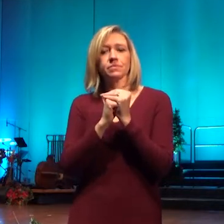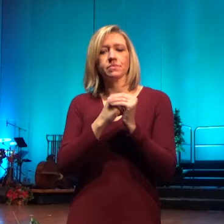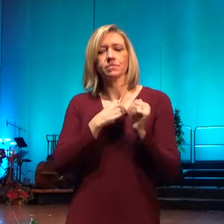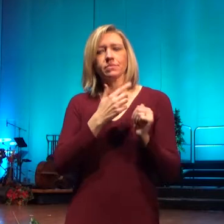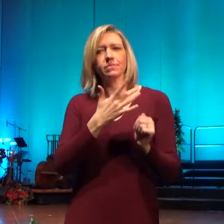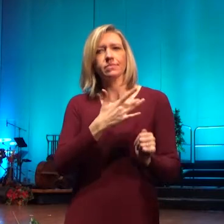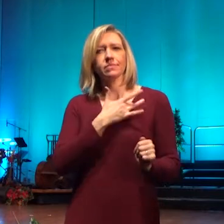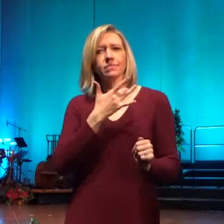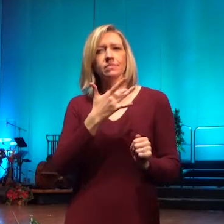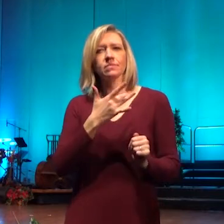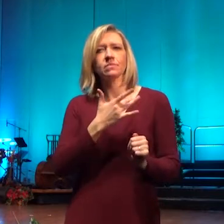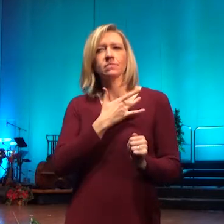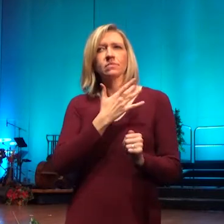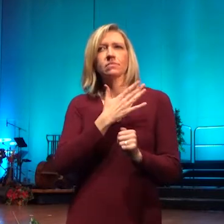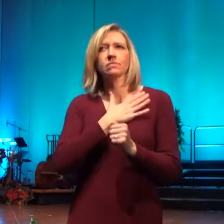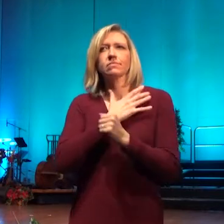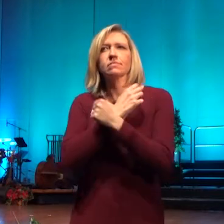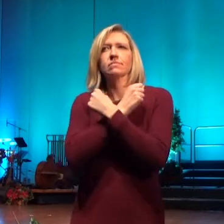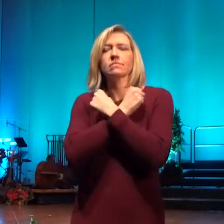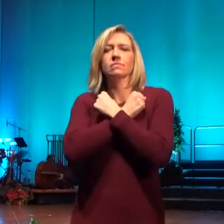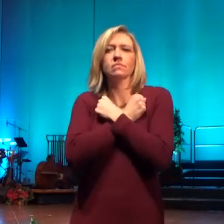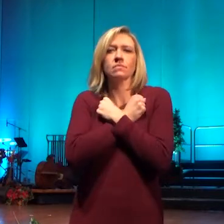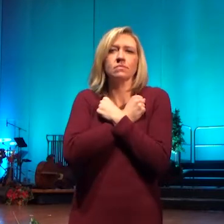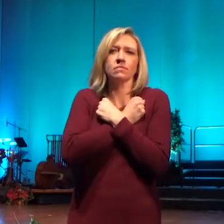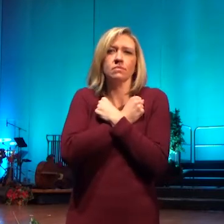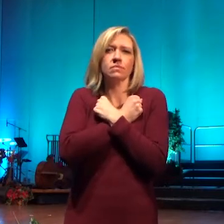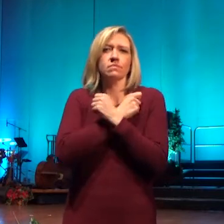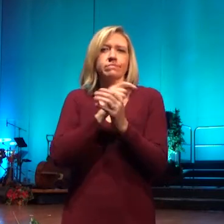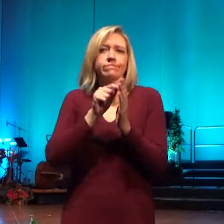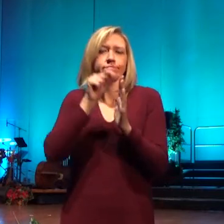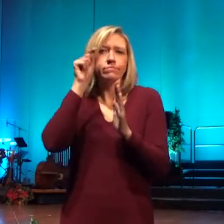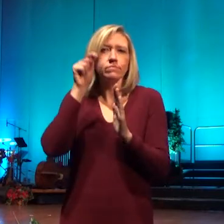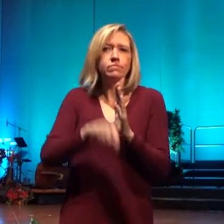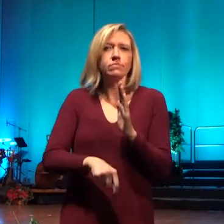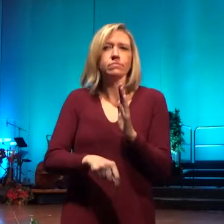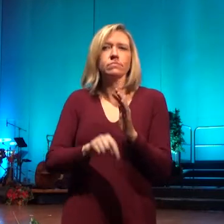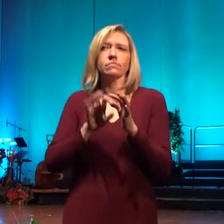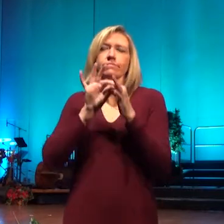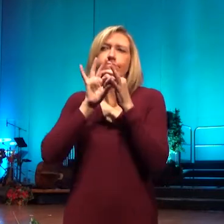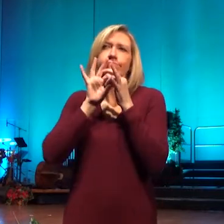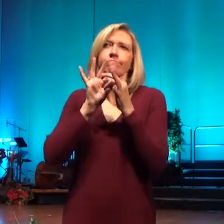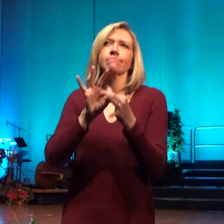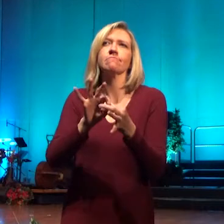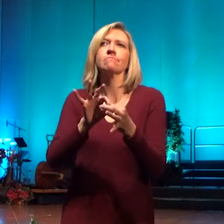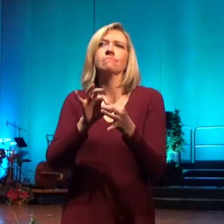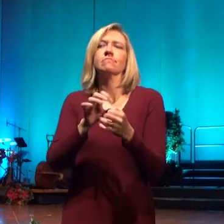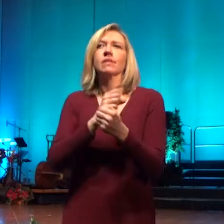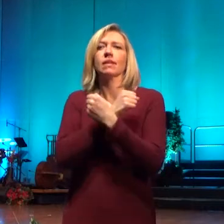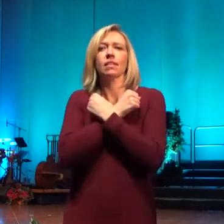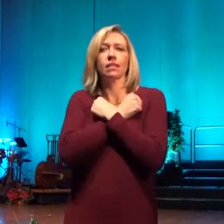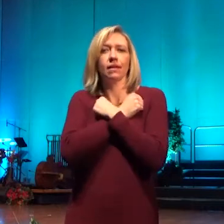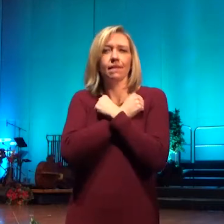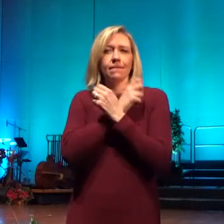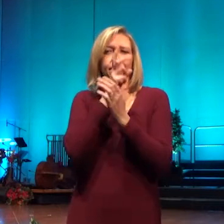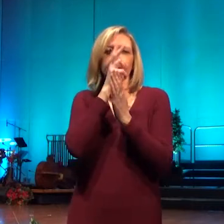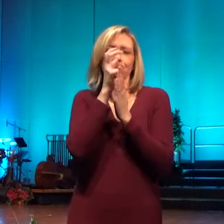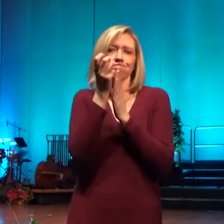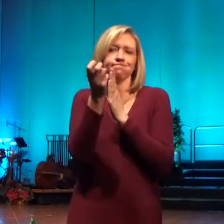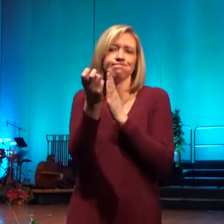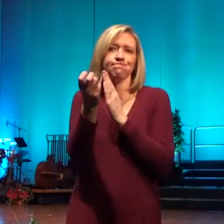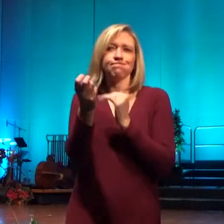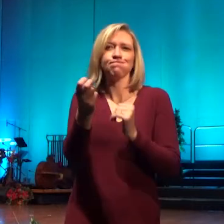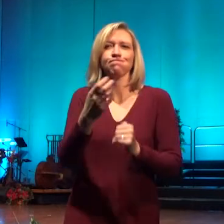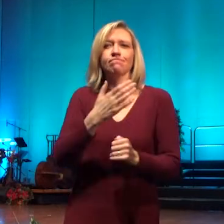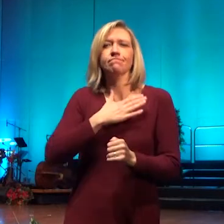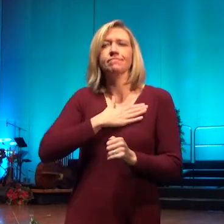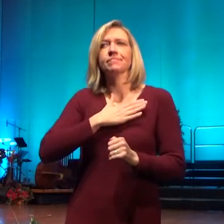I feel my love go deeper, my love go